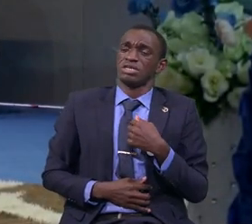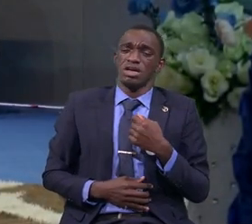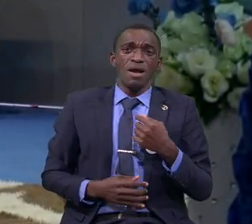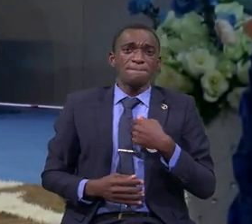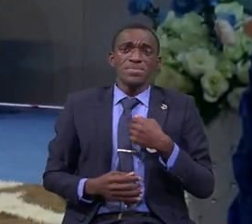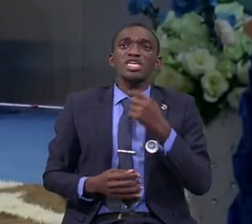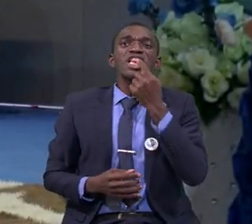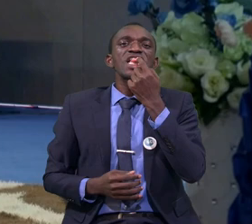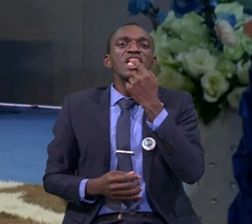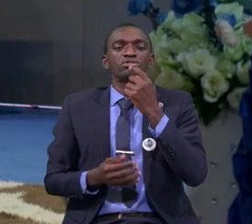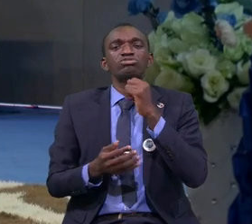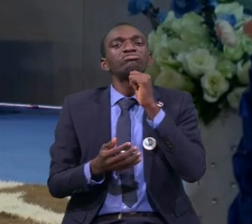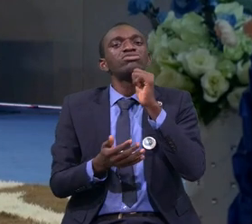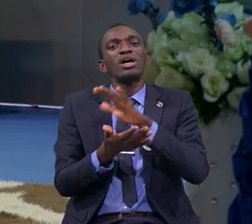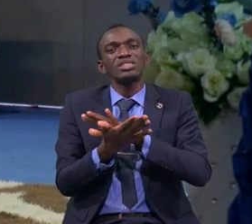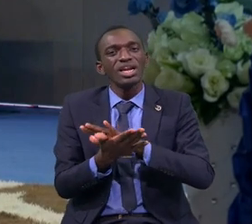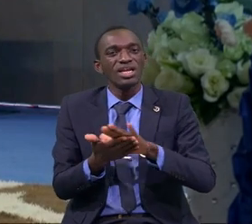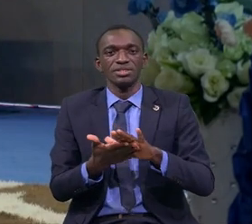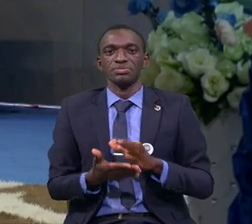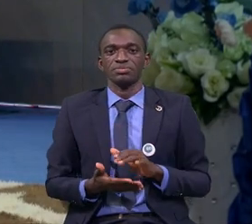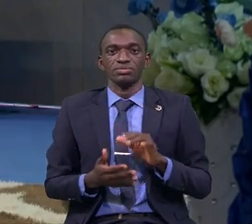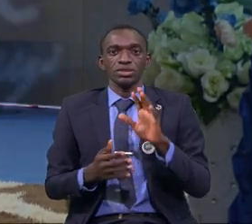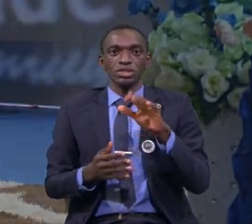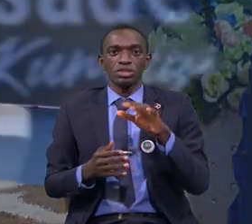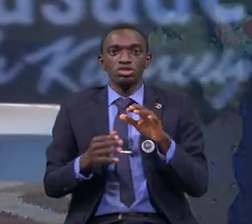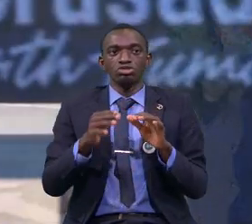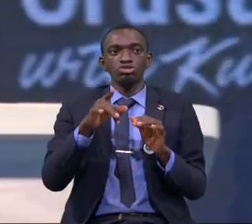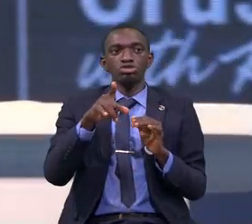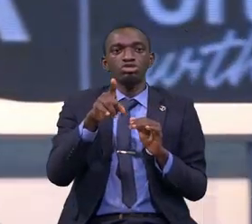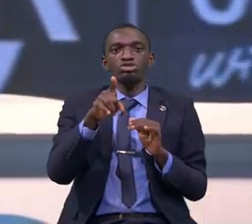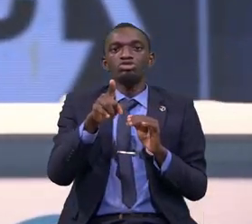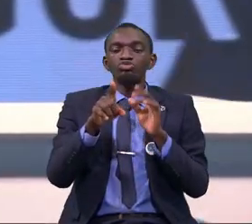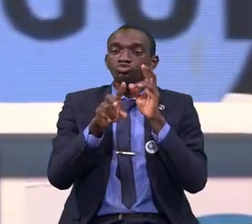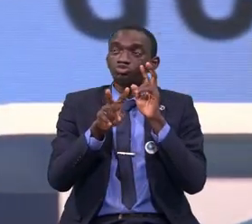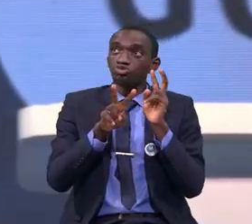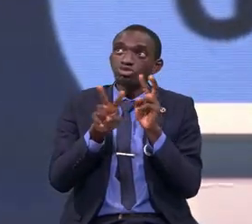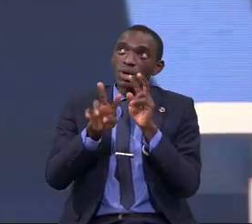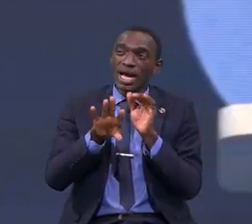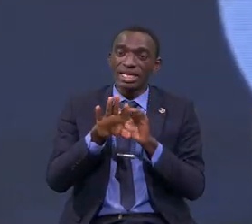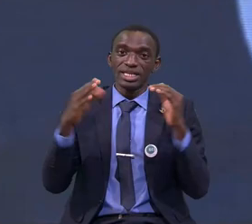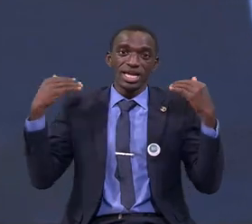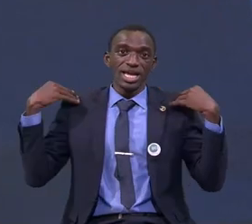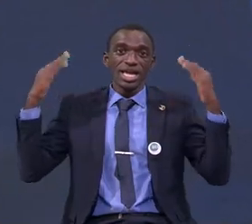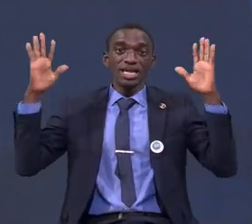lips. As you look at the angels, and the angels